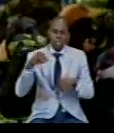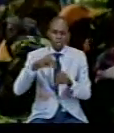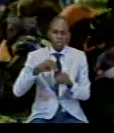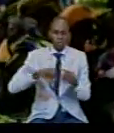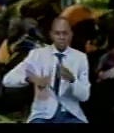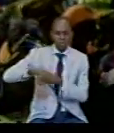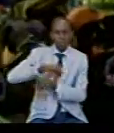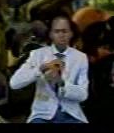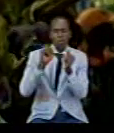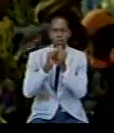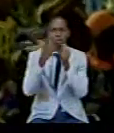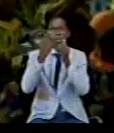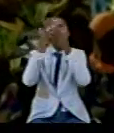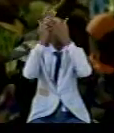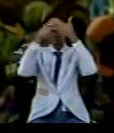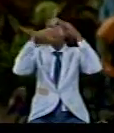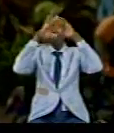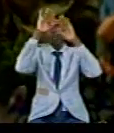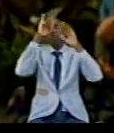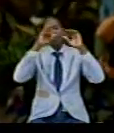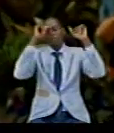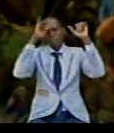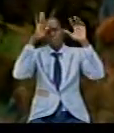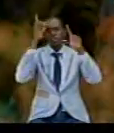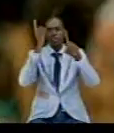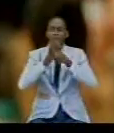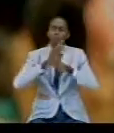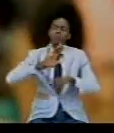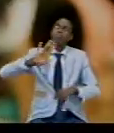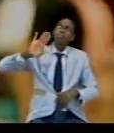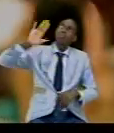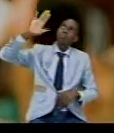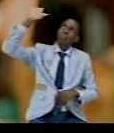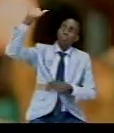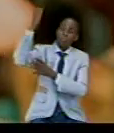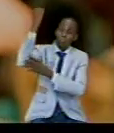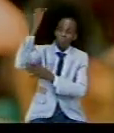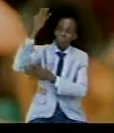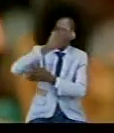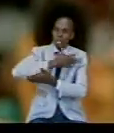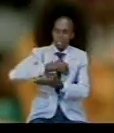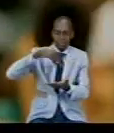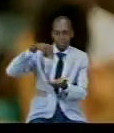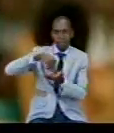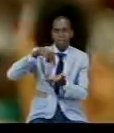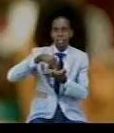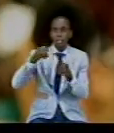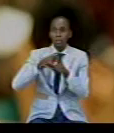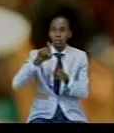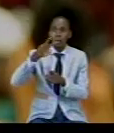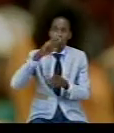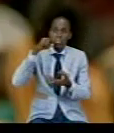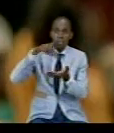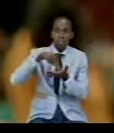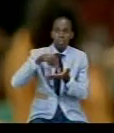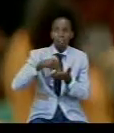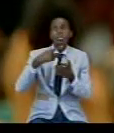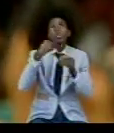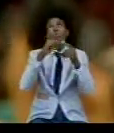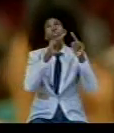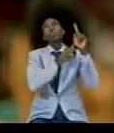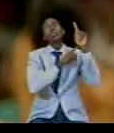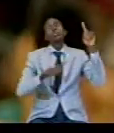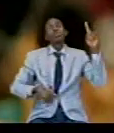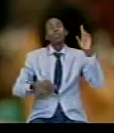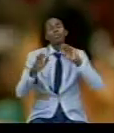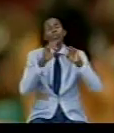Heavenly Father. Just raise up your hand and stand up. While you are standing up, tell the Lord, oh Lord, I